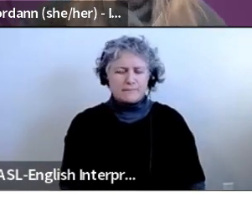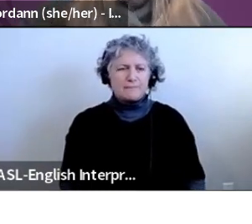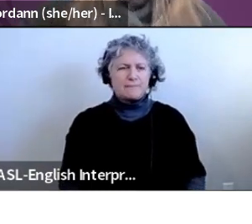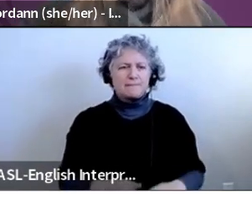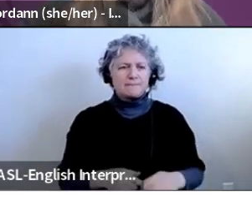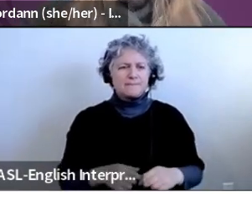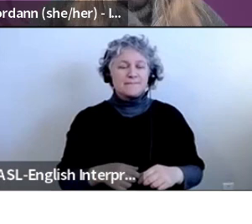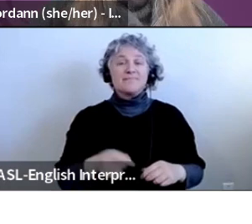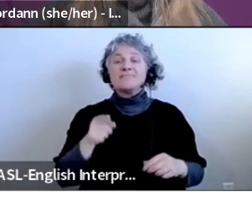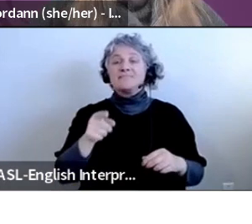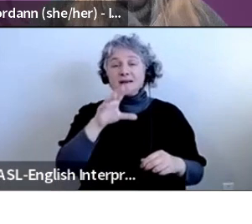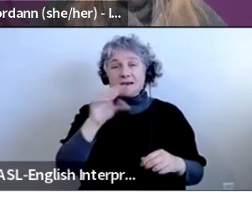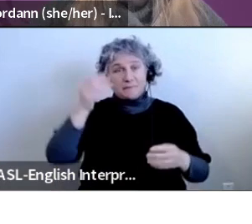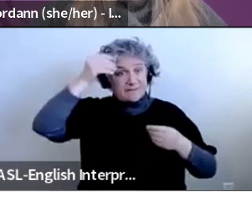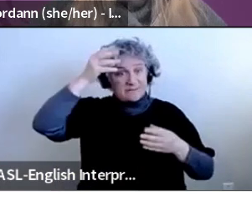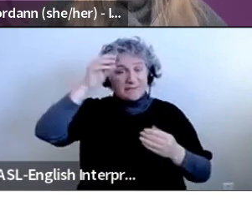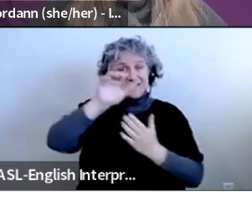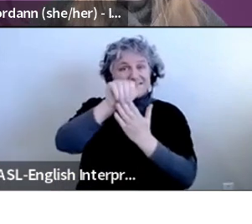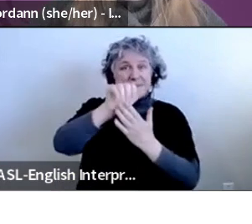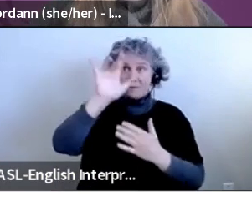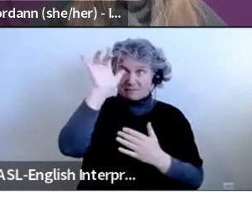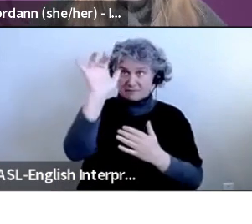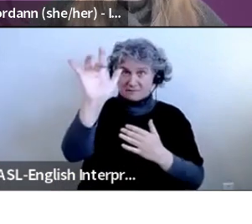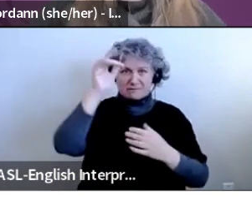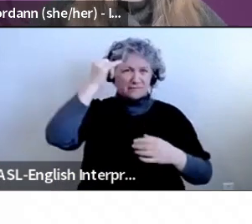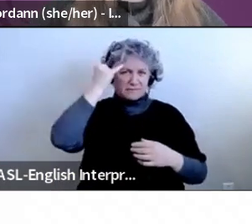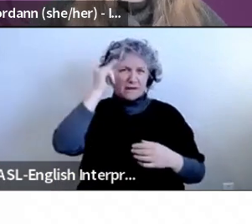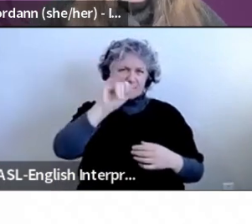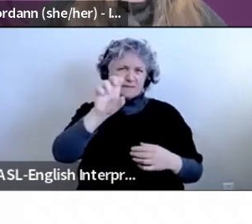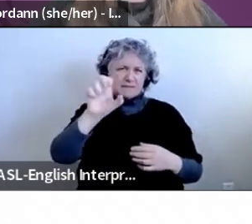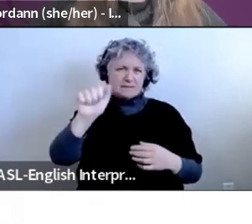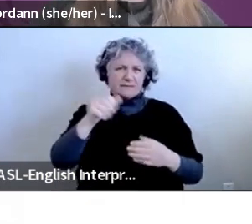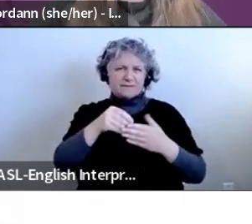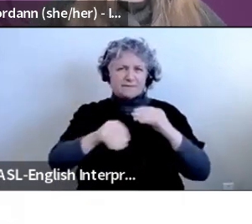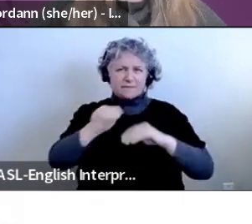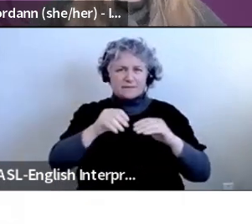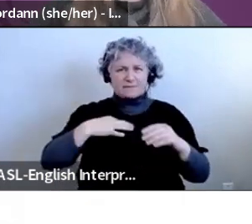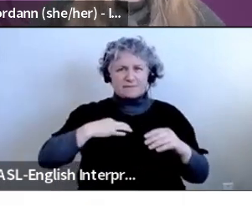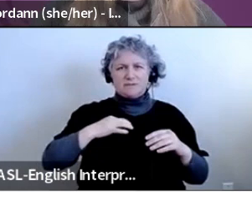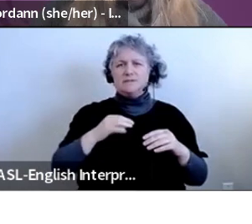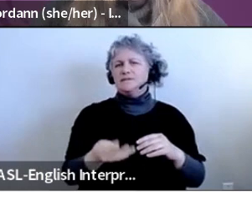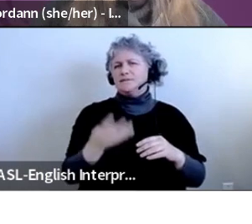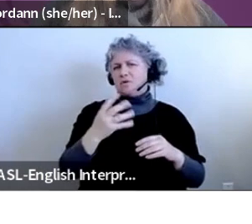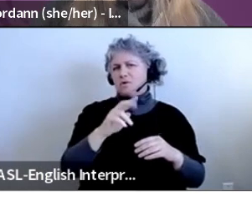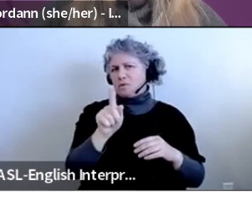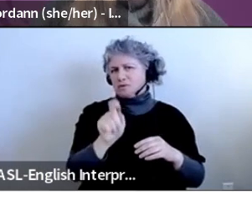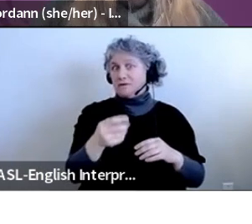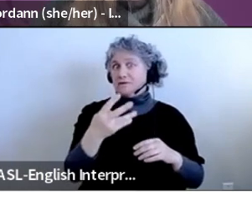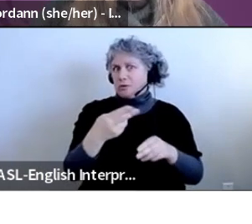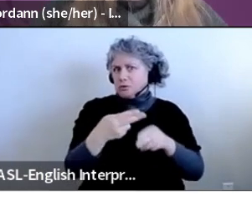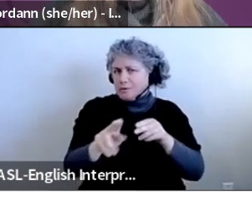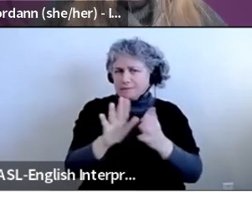So the company information tab on the i.d.e.a fund application includes 4 pages of questions, 4 short pages. And these